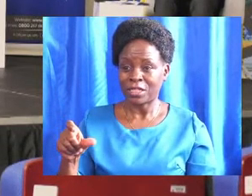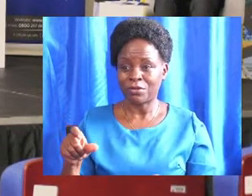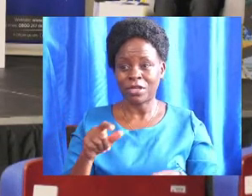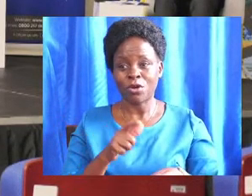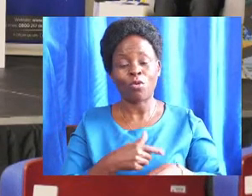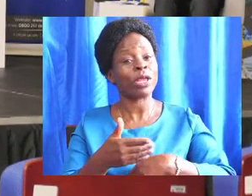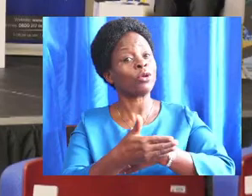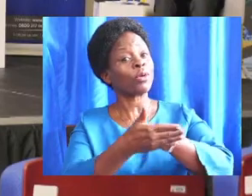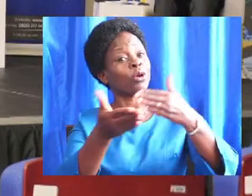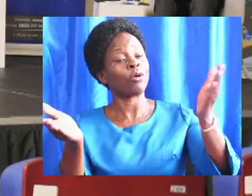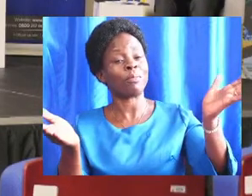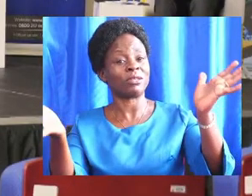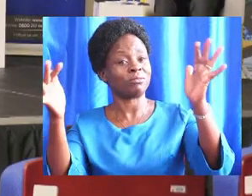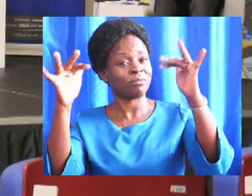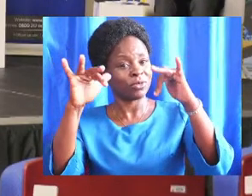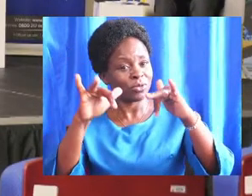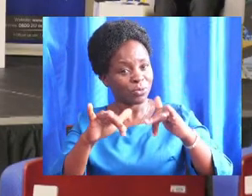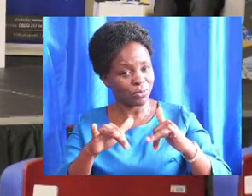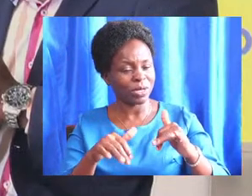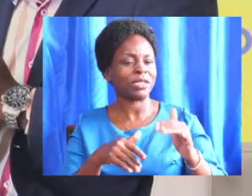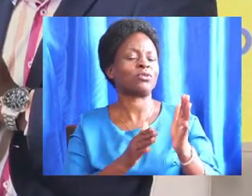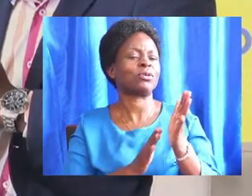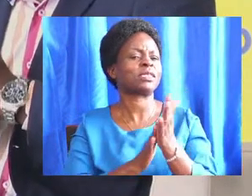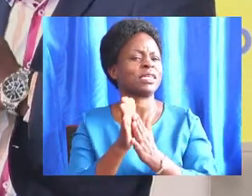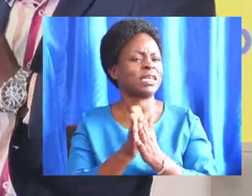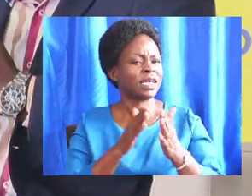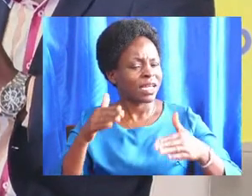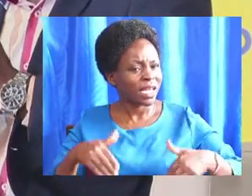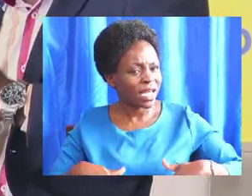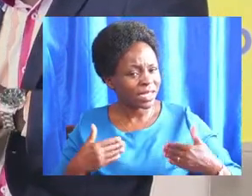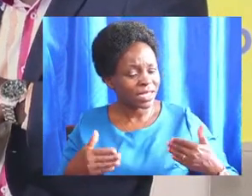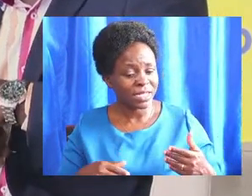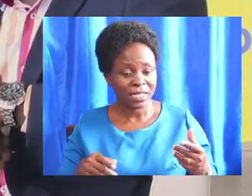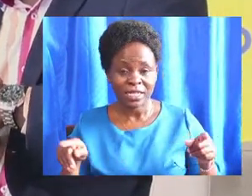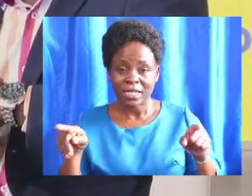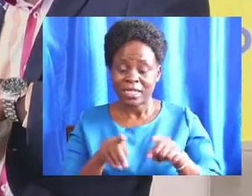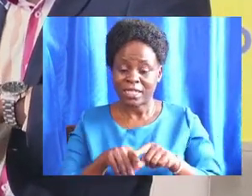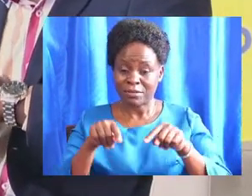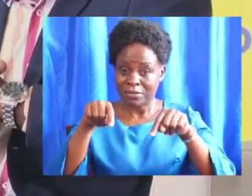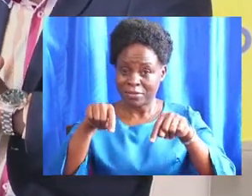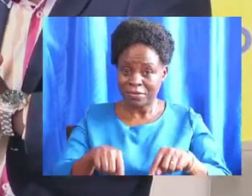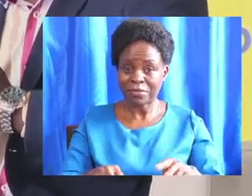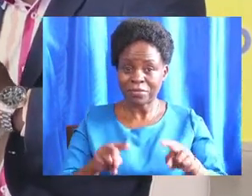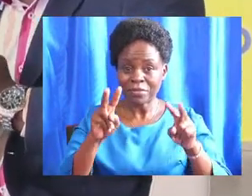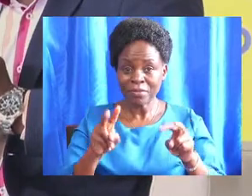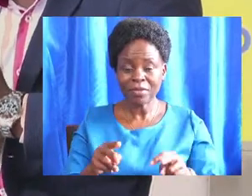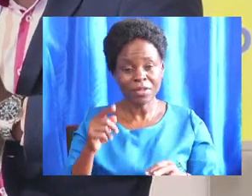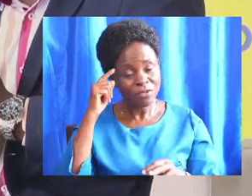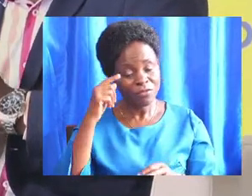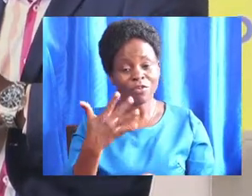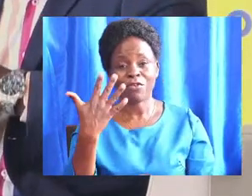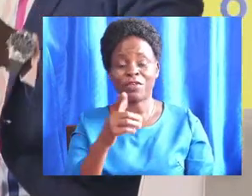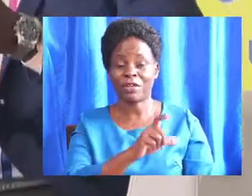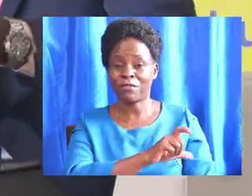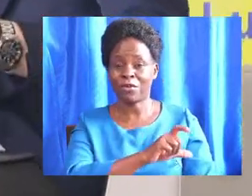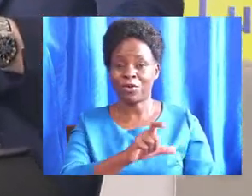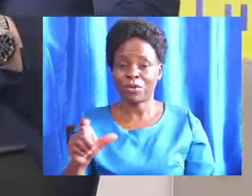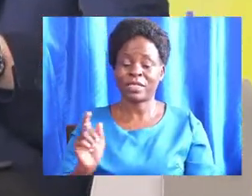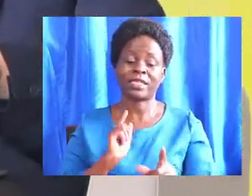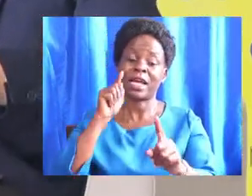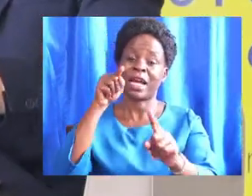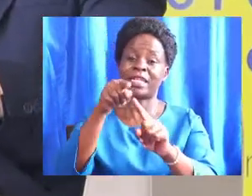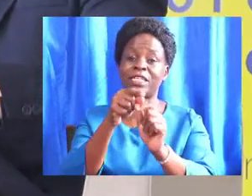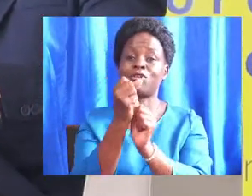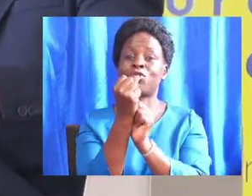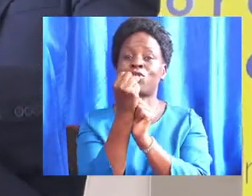opened the summit. And it was exciting as well. We're going to be having these sessions for 5 weeks